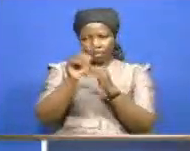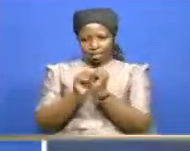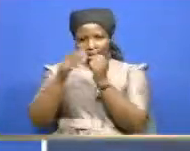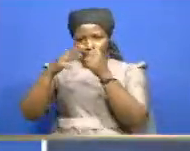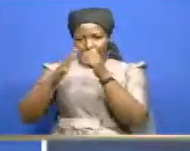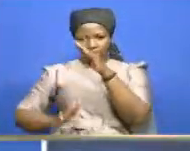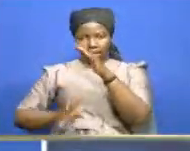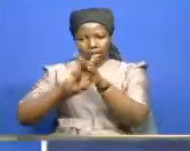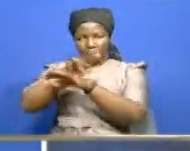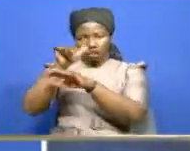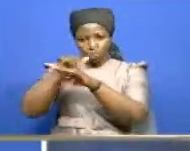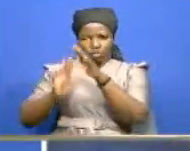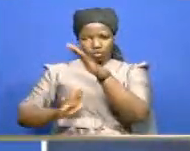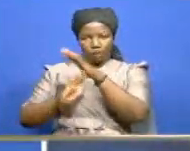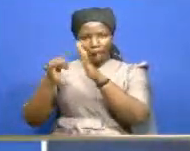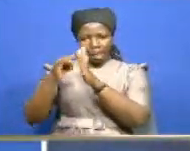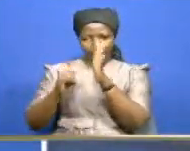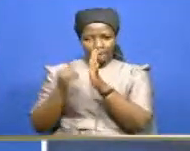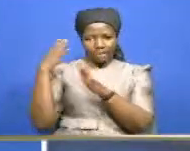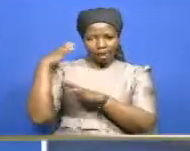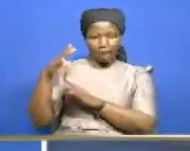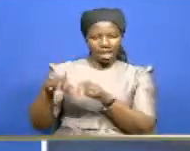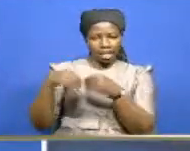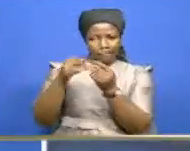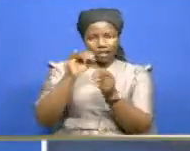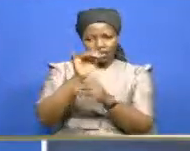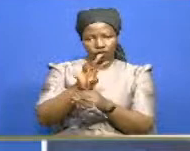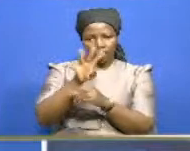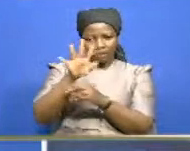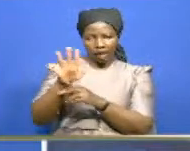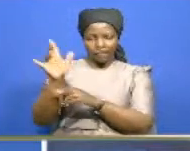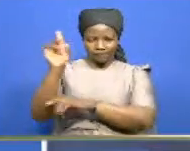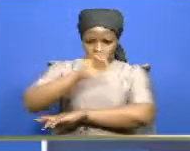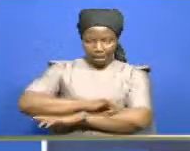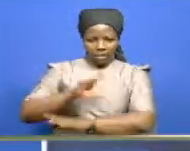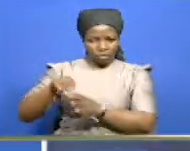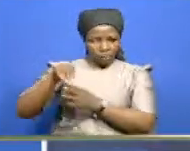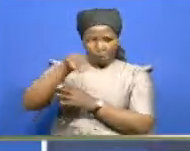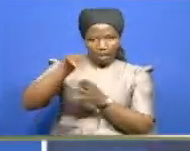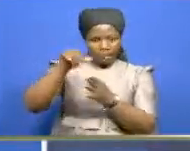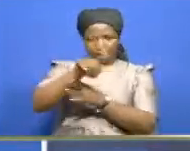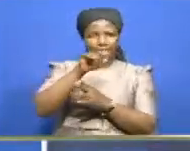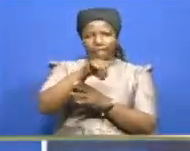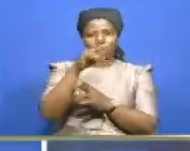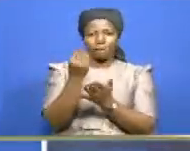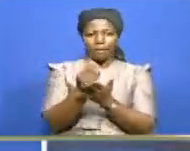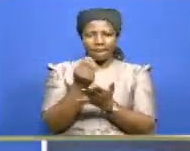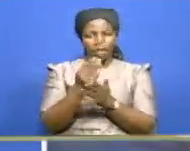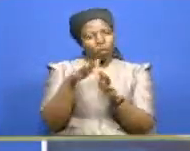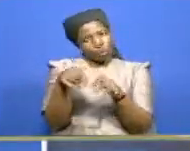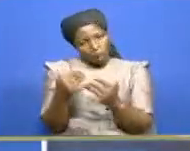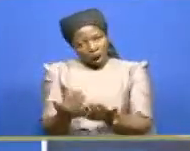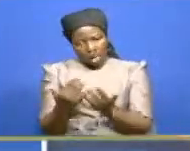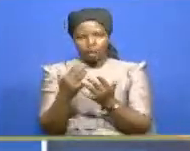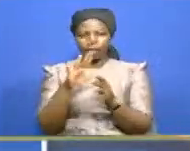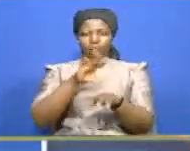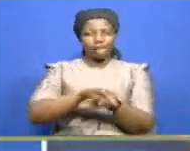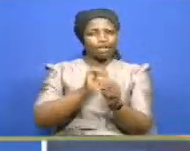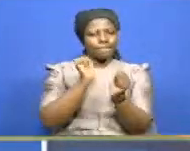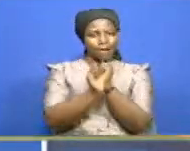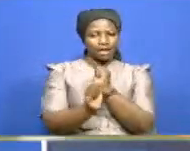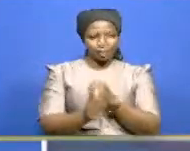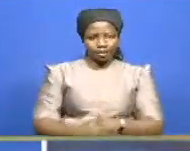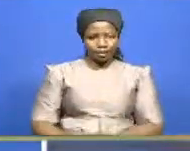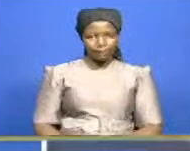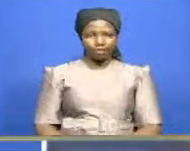champions have been given 45 days to settle the aforementioned debt or face the consequences.